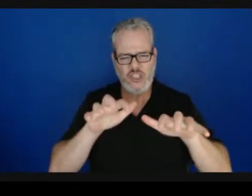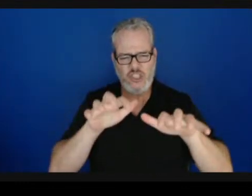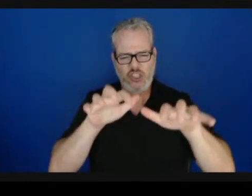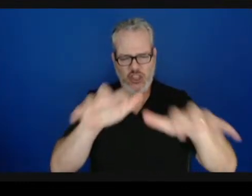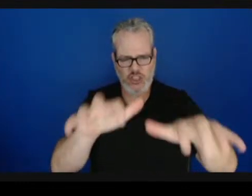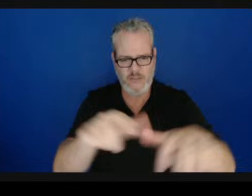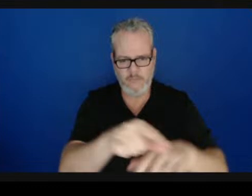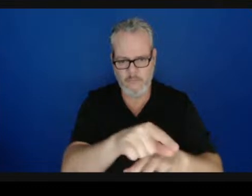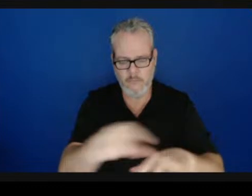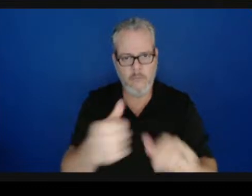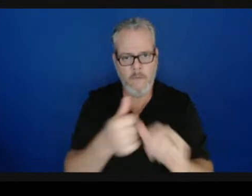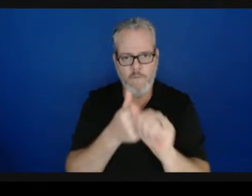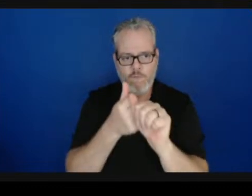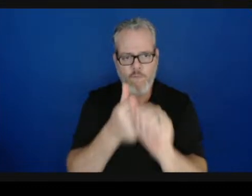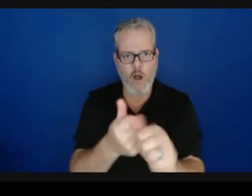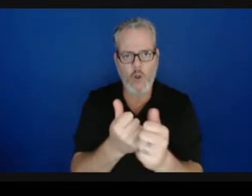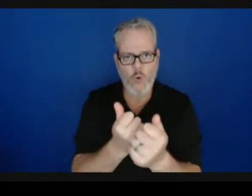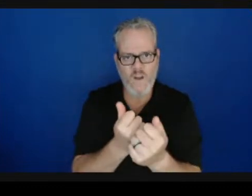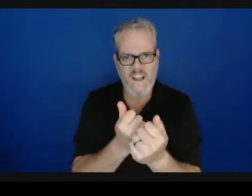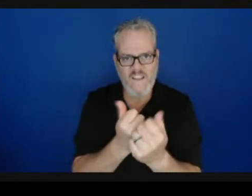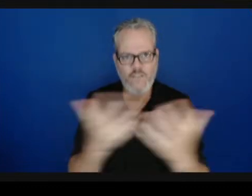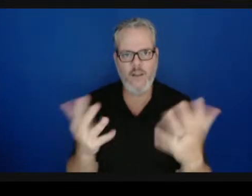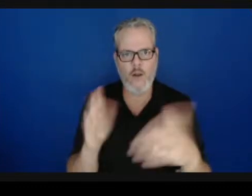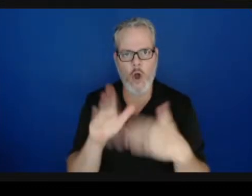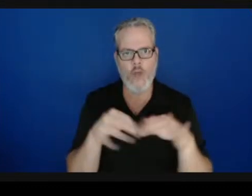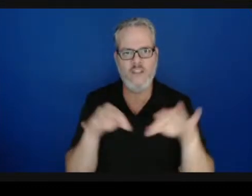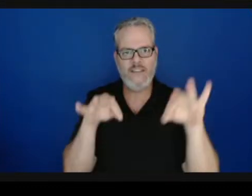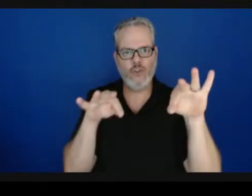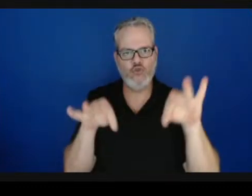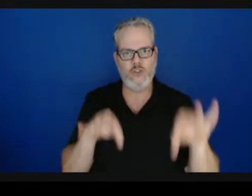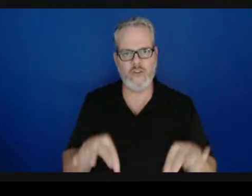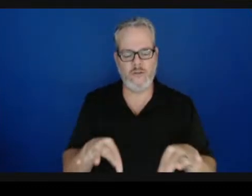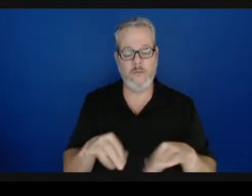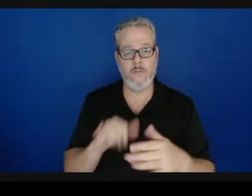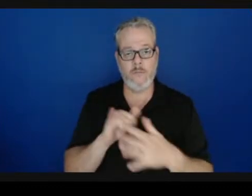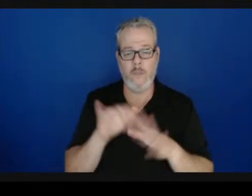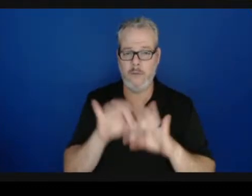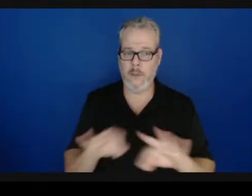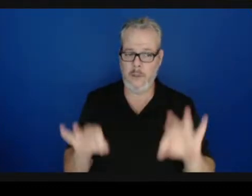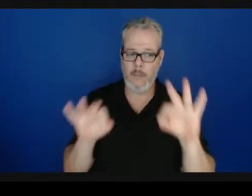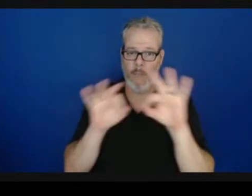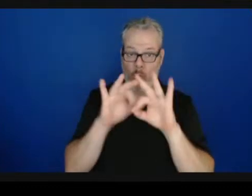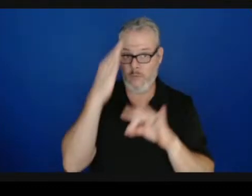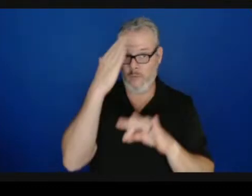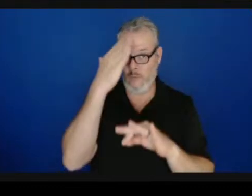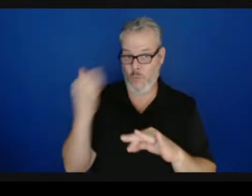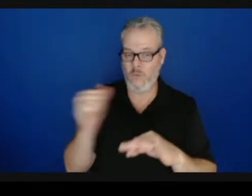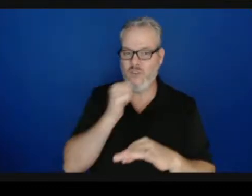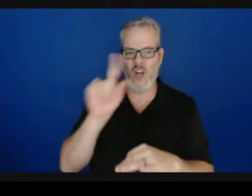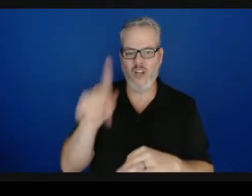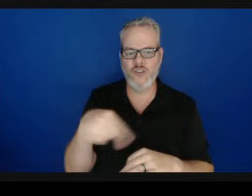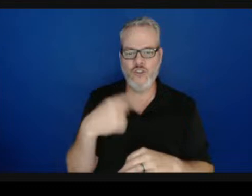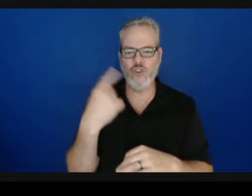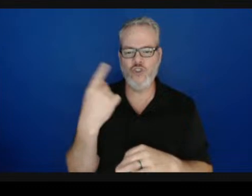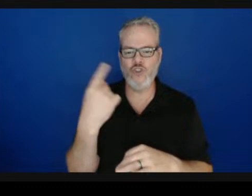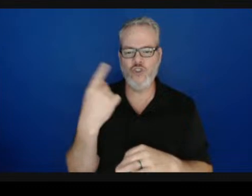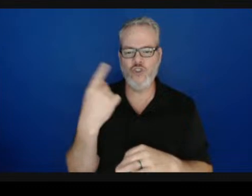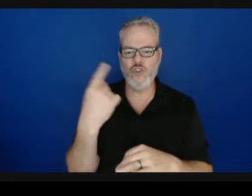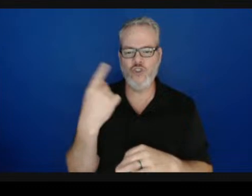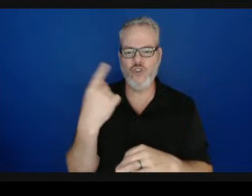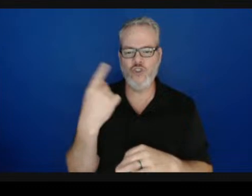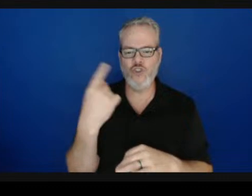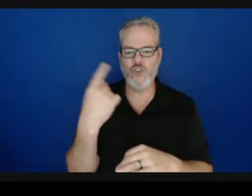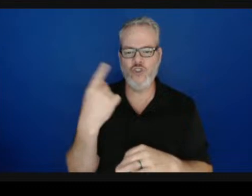and follow all posted signs and rangers instructions. And that's important, because it's not just the dangers of the